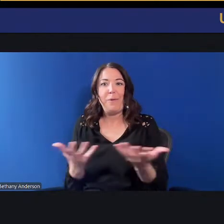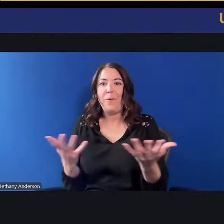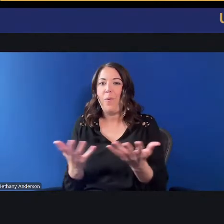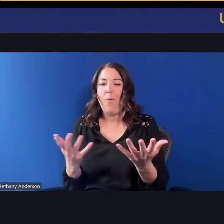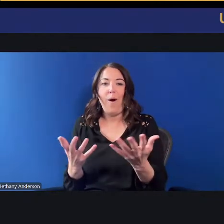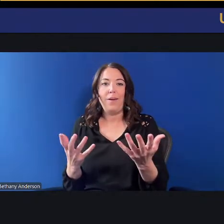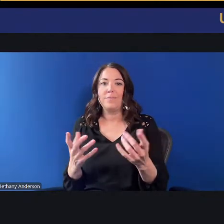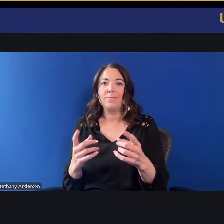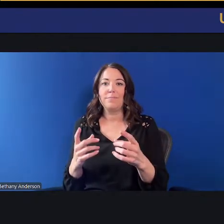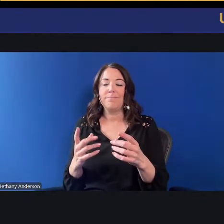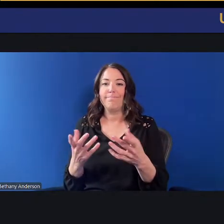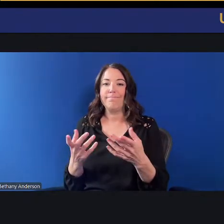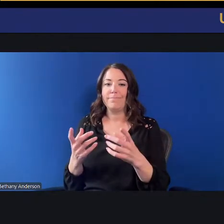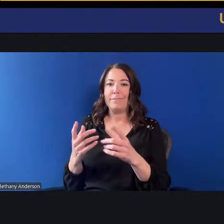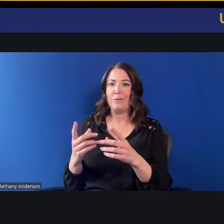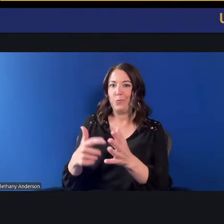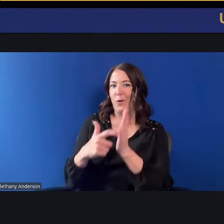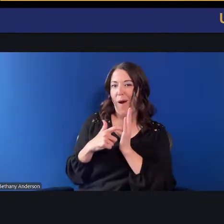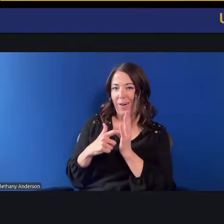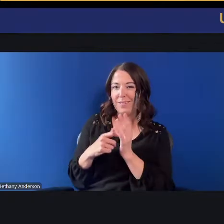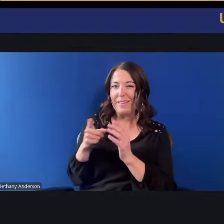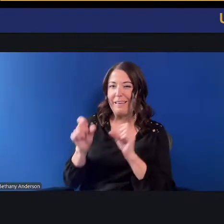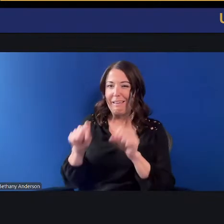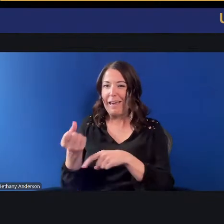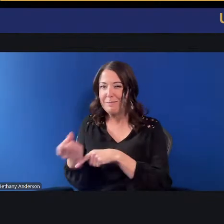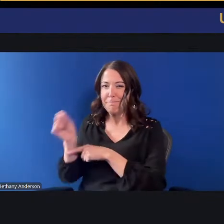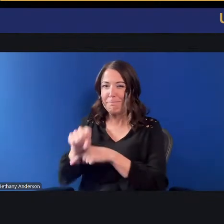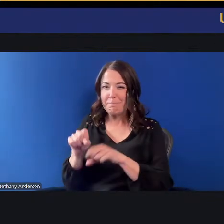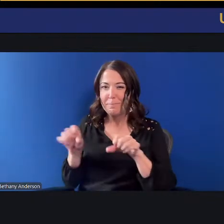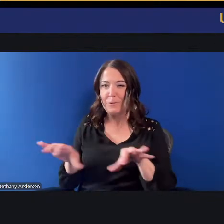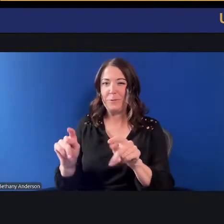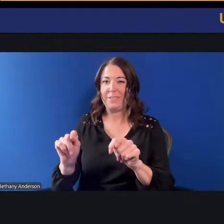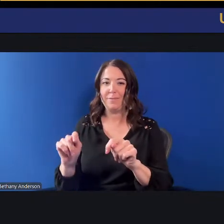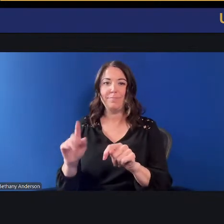front of him. That's kind of about it.